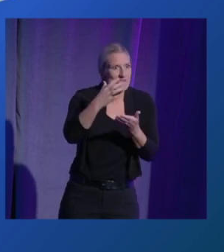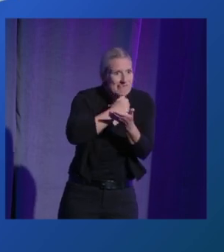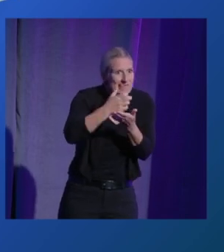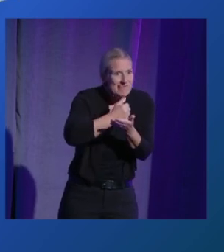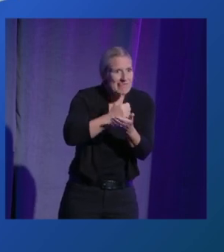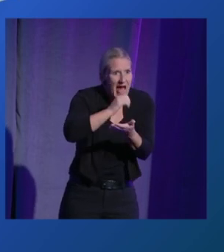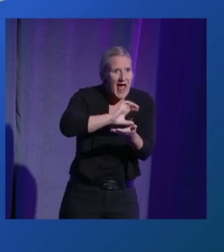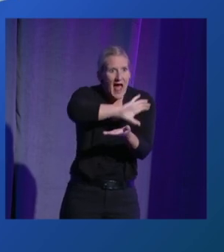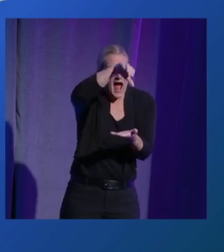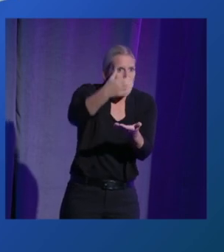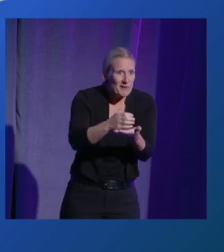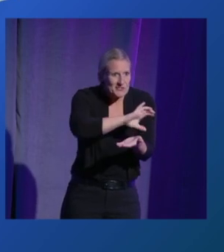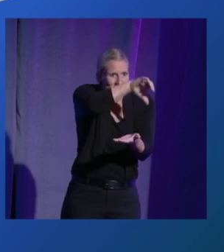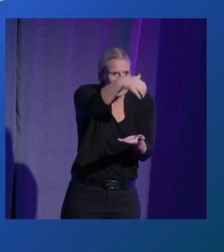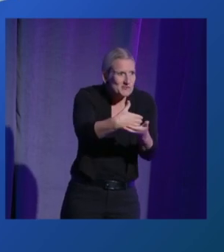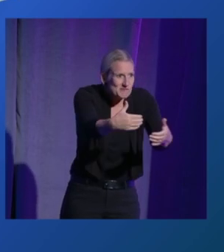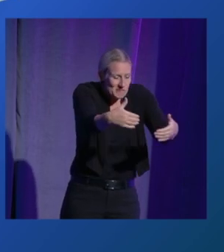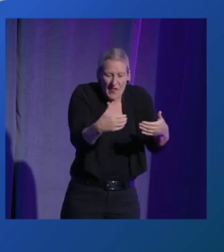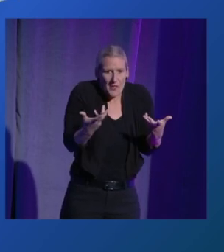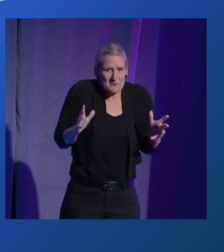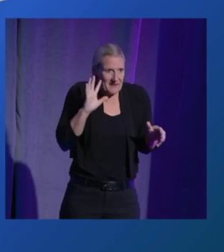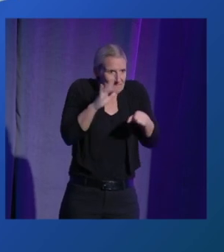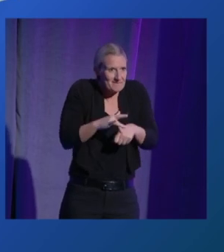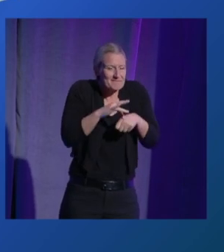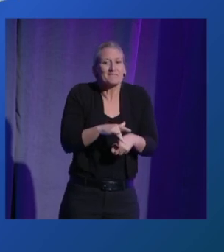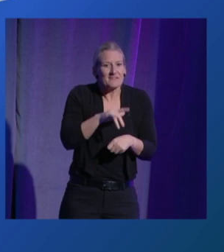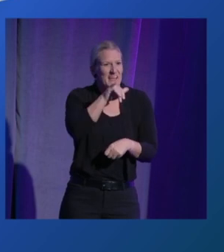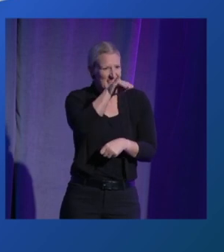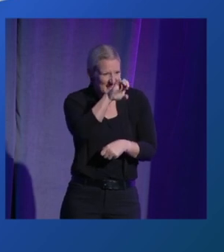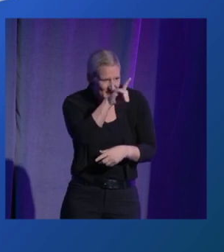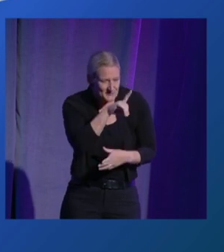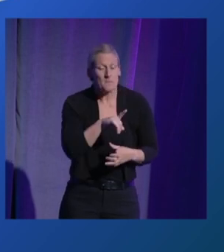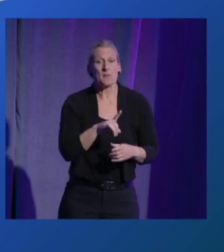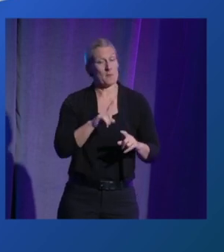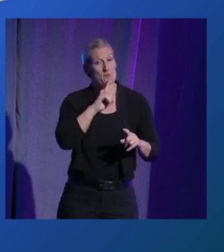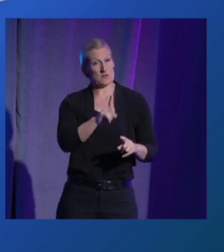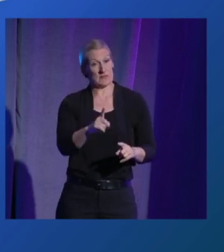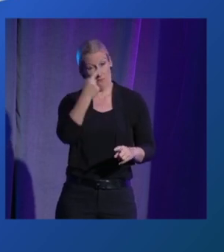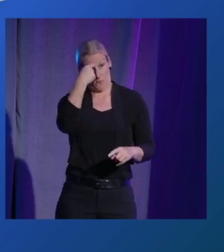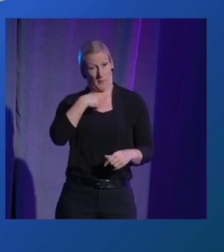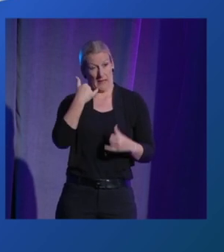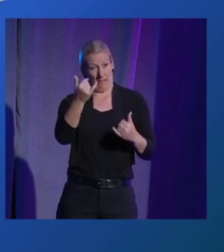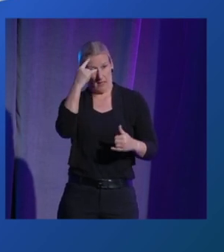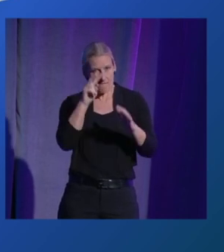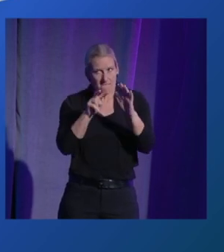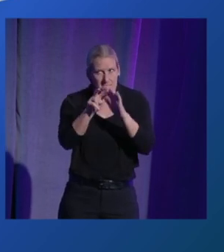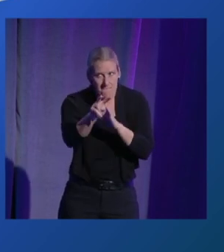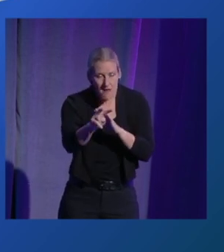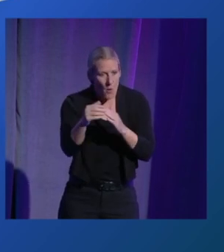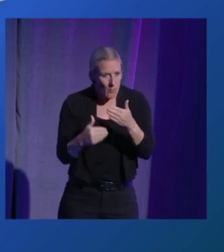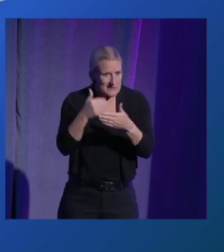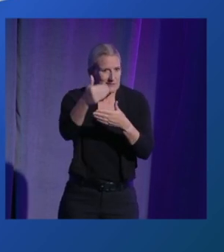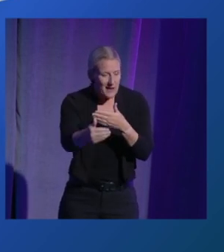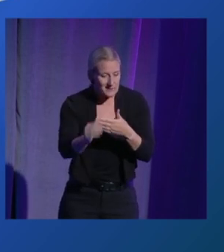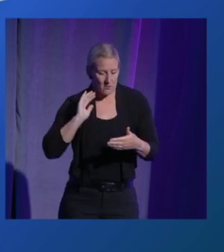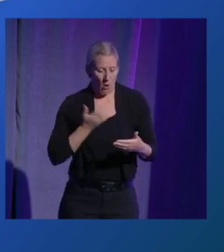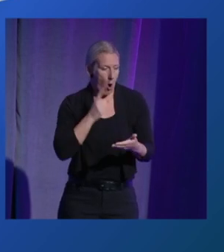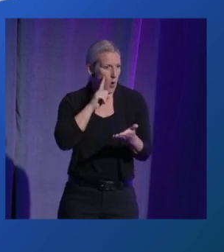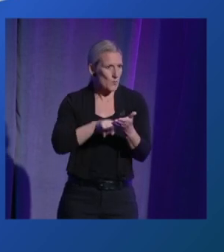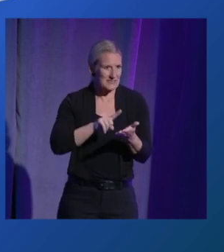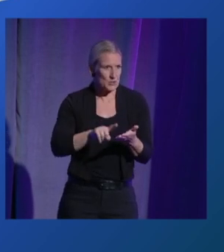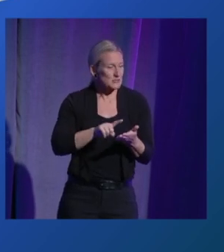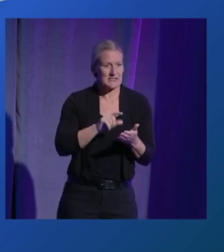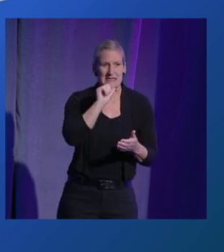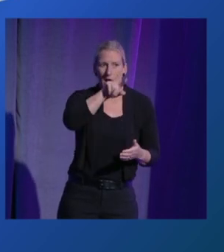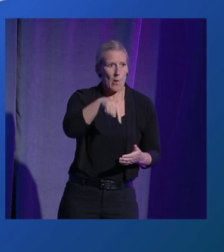yield um however what I what I think is on the horizon is where our research is focused on is not just